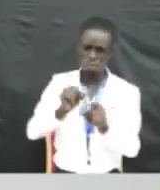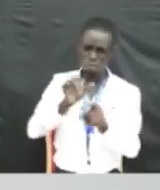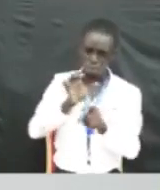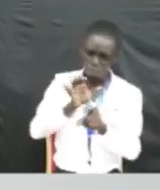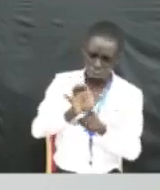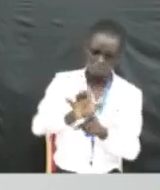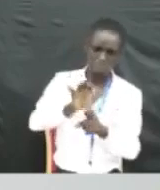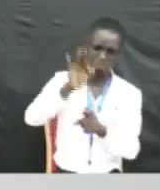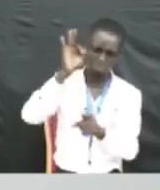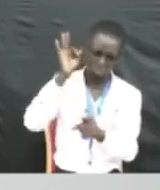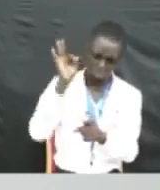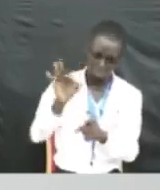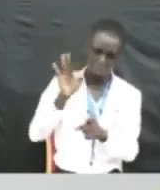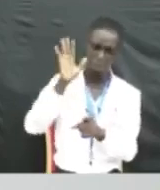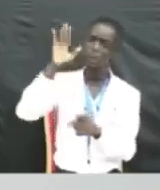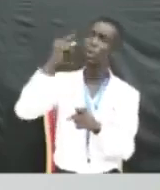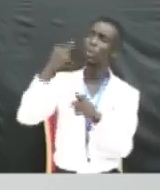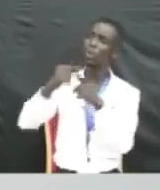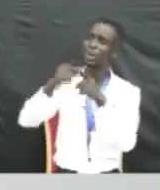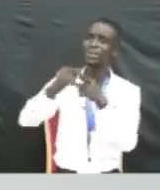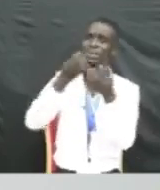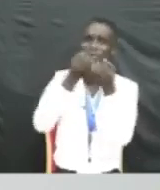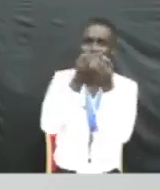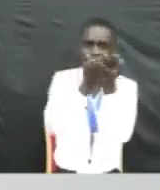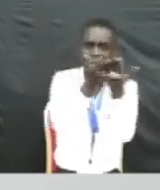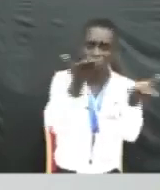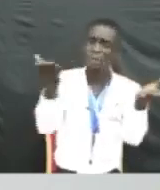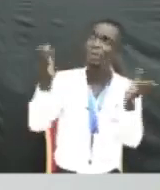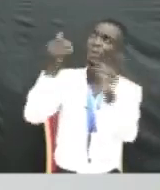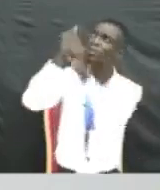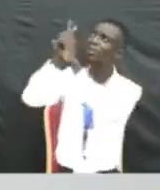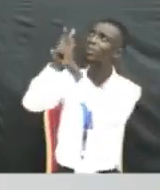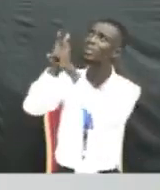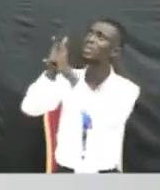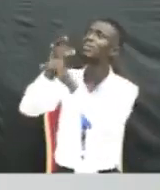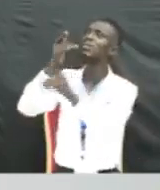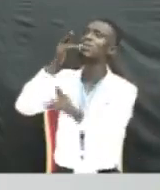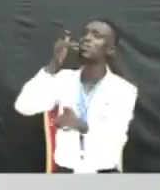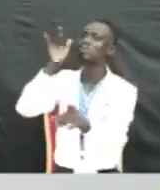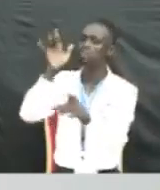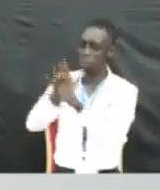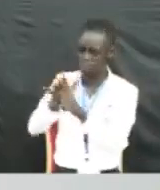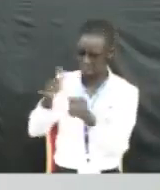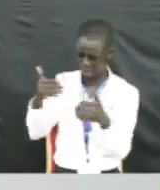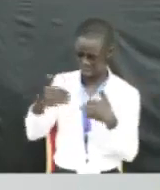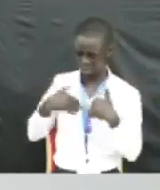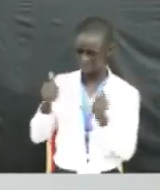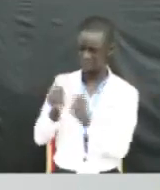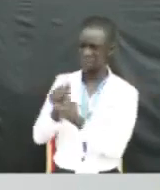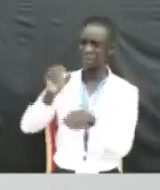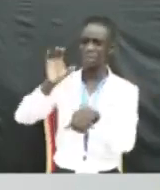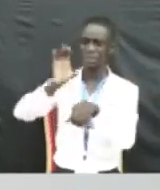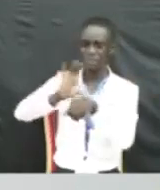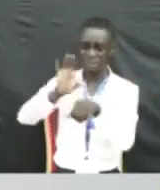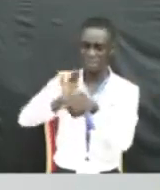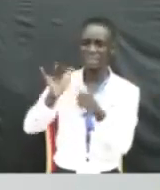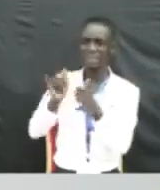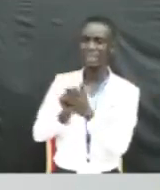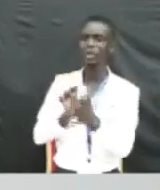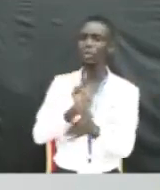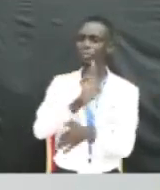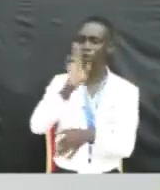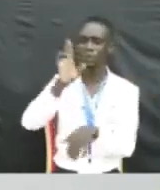you covenanted with our church, that you're going to use the church as a spearhead to reach